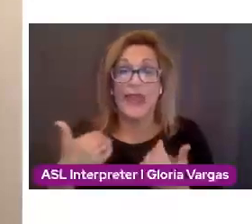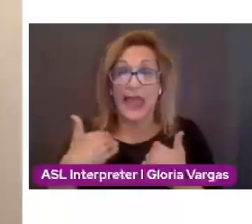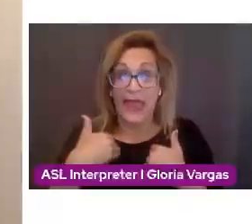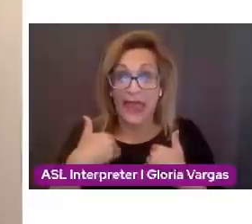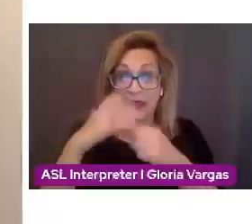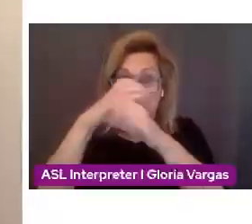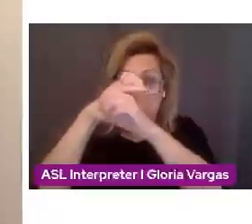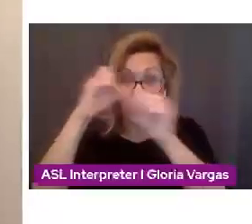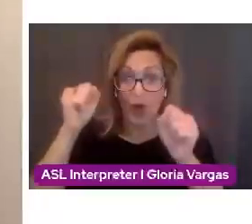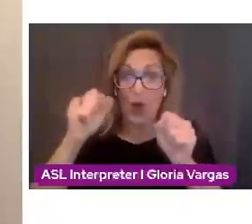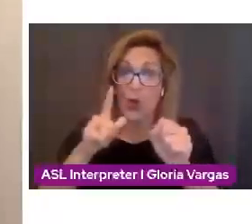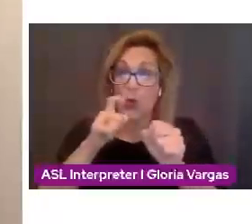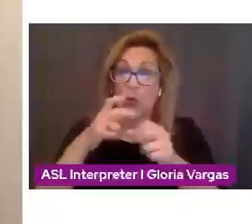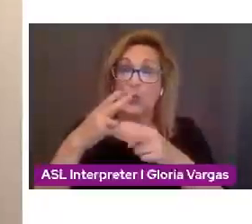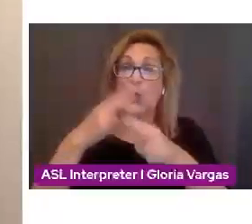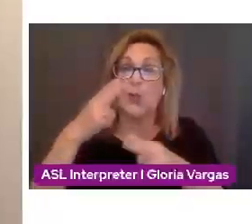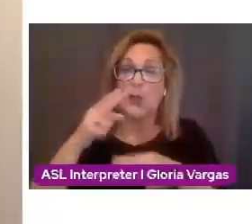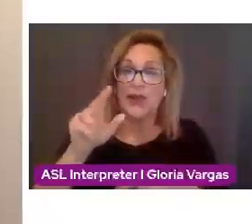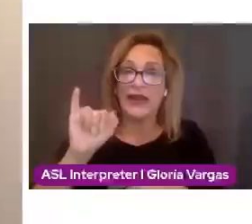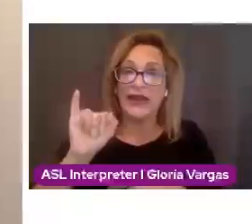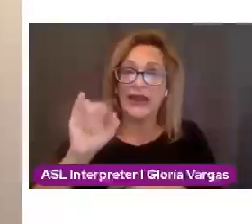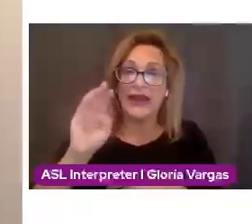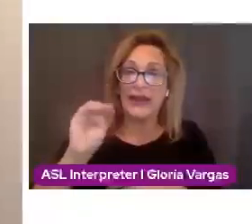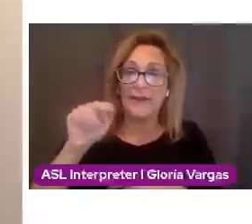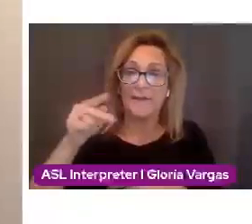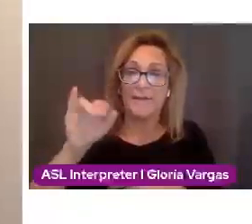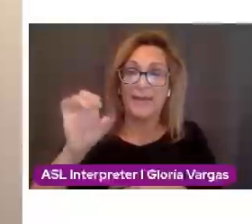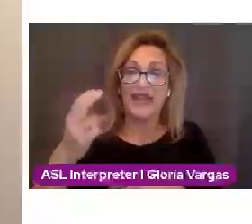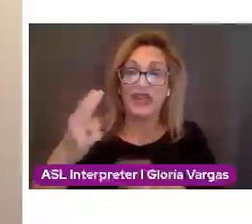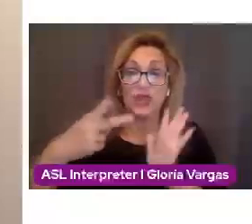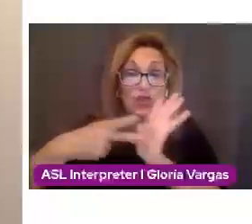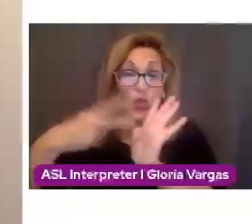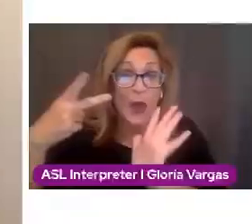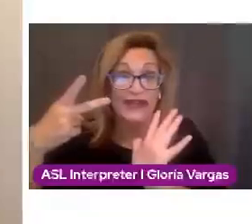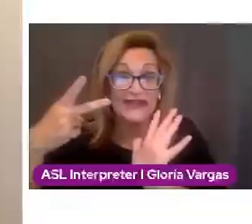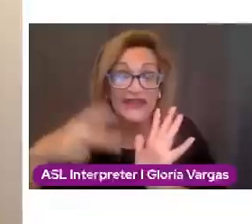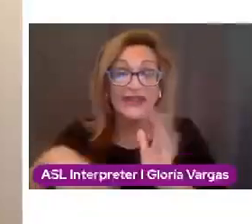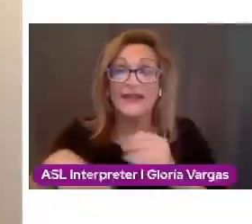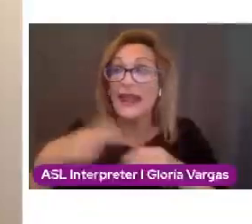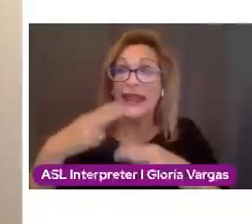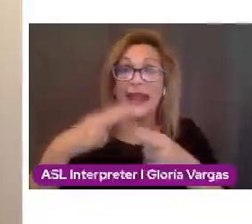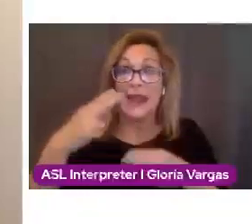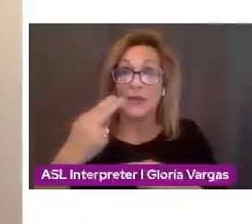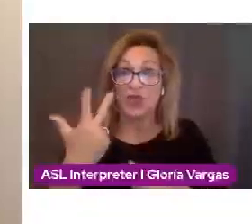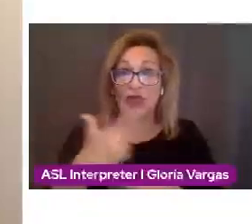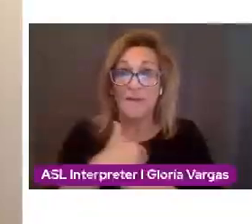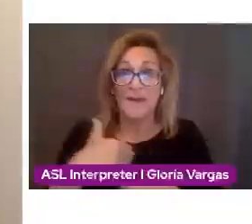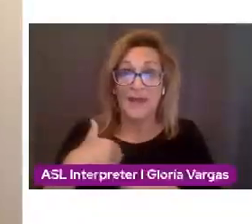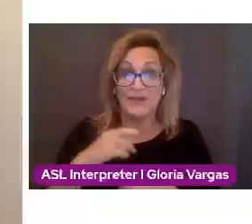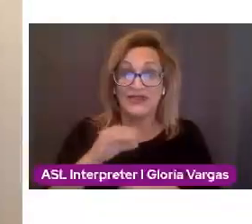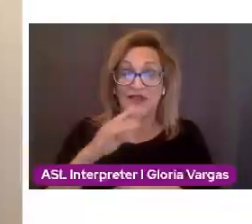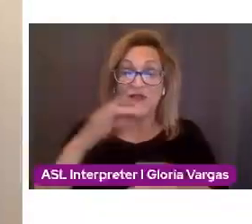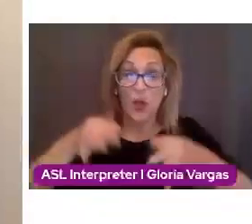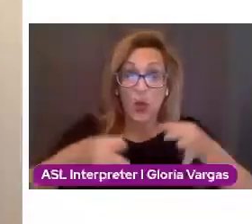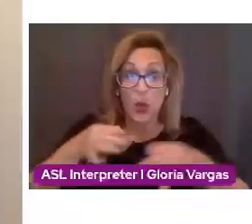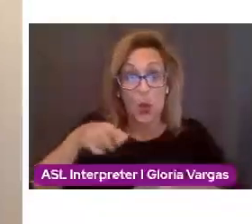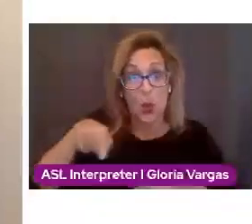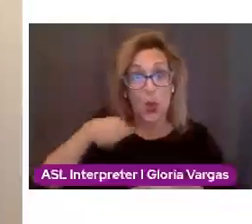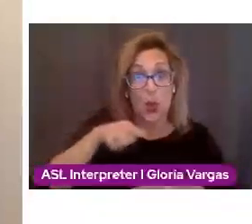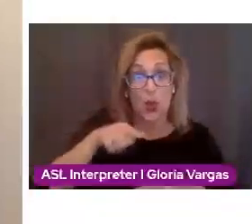impeached twice, who named 3 members of this court, nearly all of whom lied,